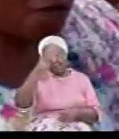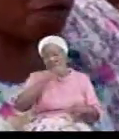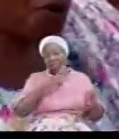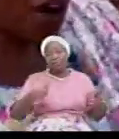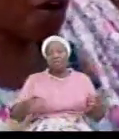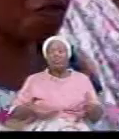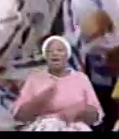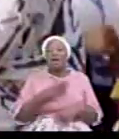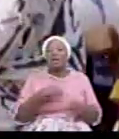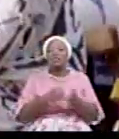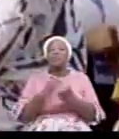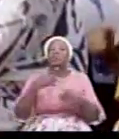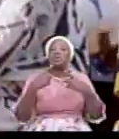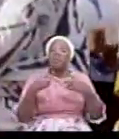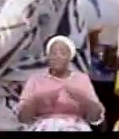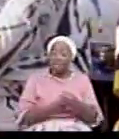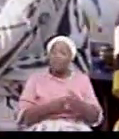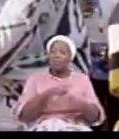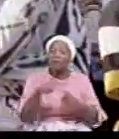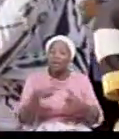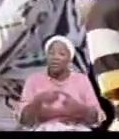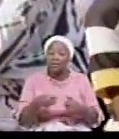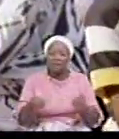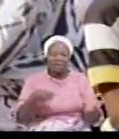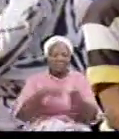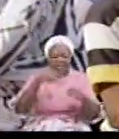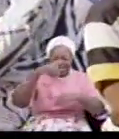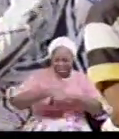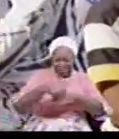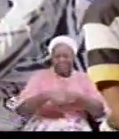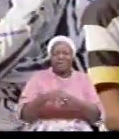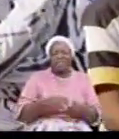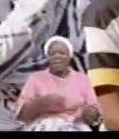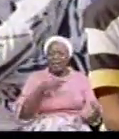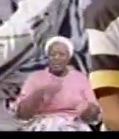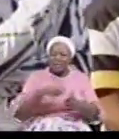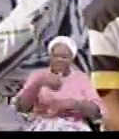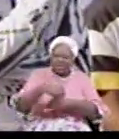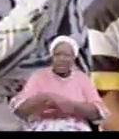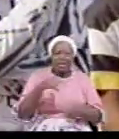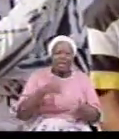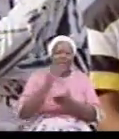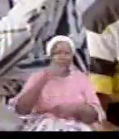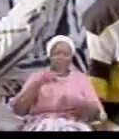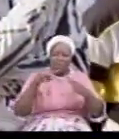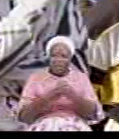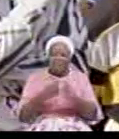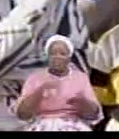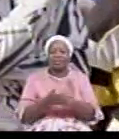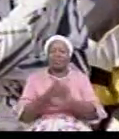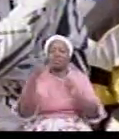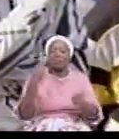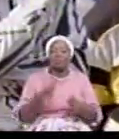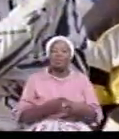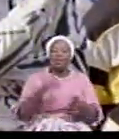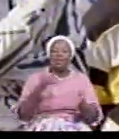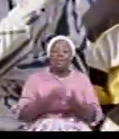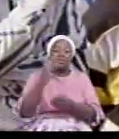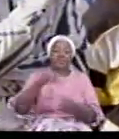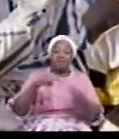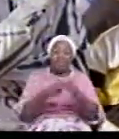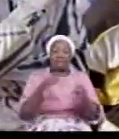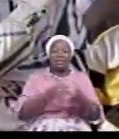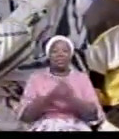will start tonight. And it will start tonight. And it will start tonight. And it will start tonight. It will